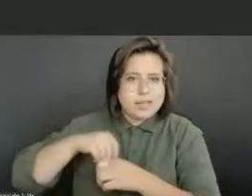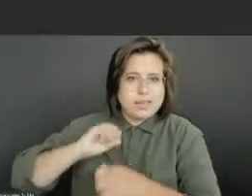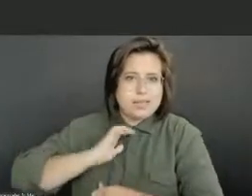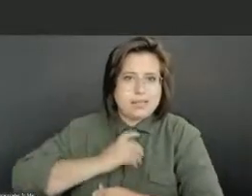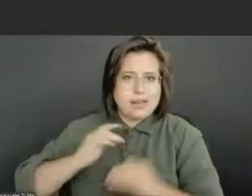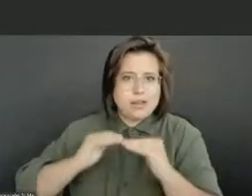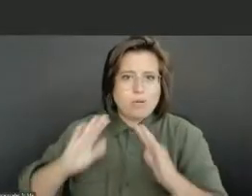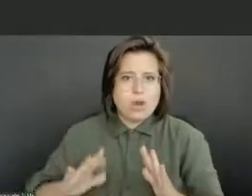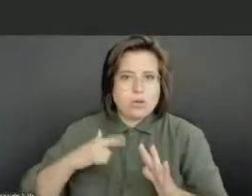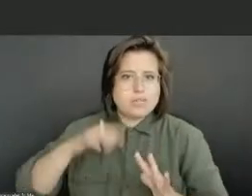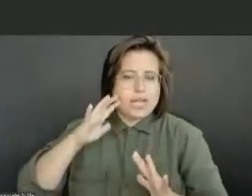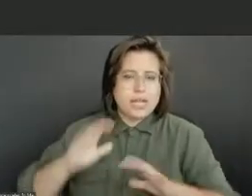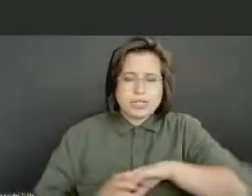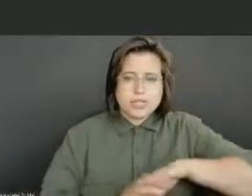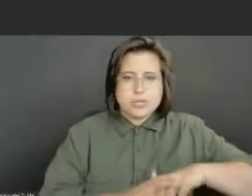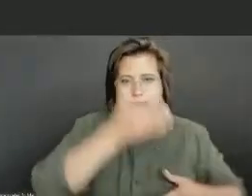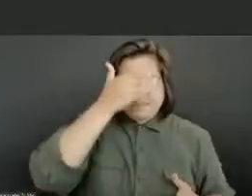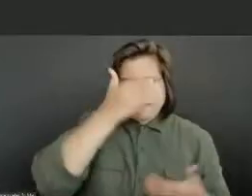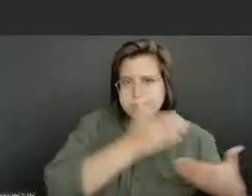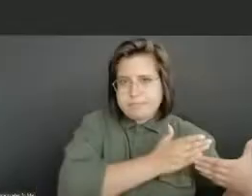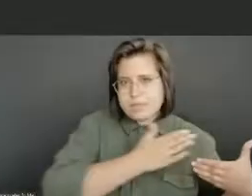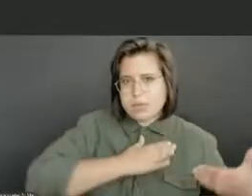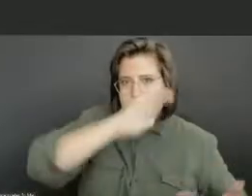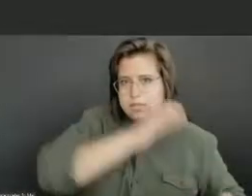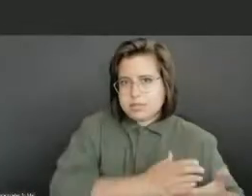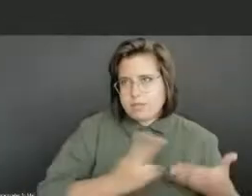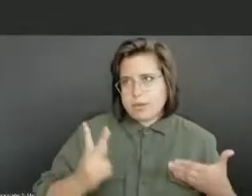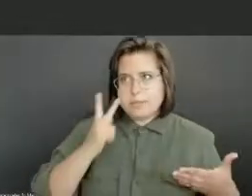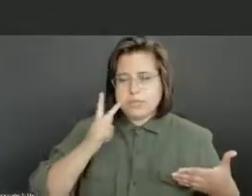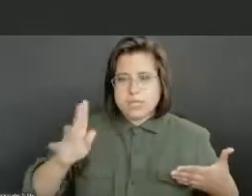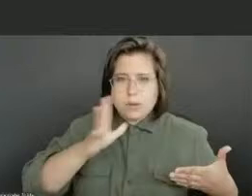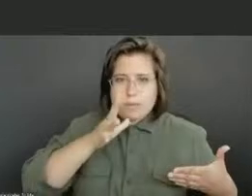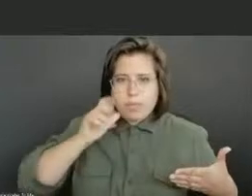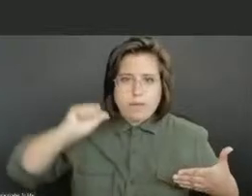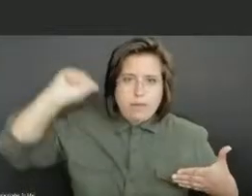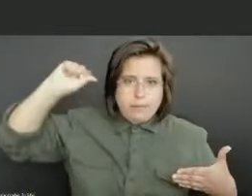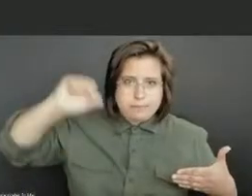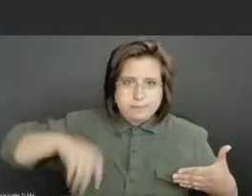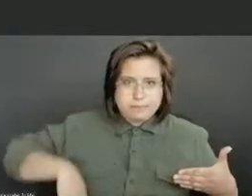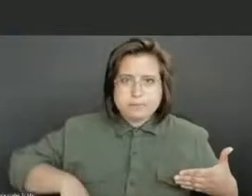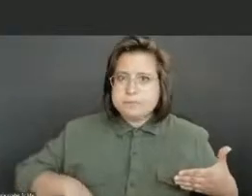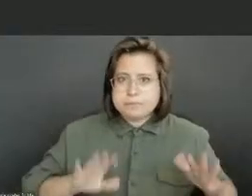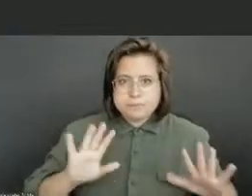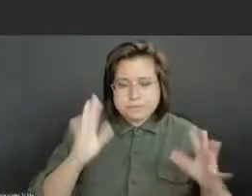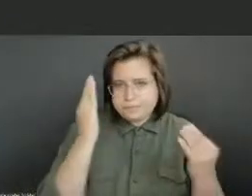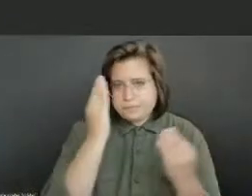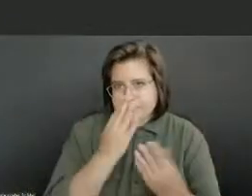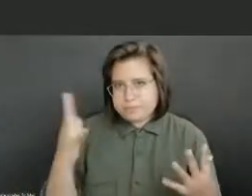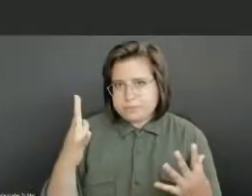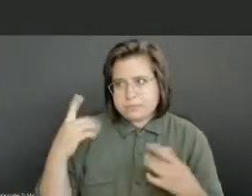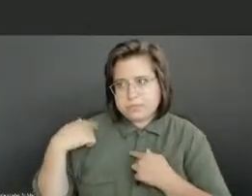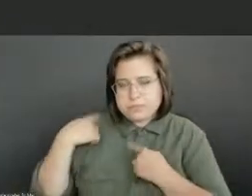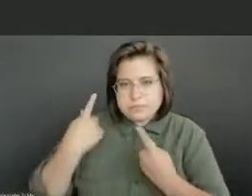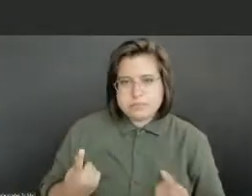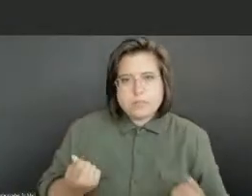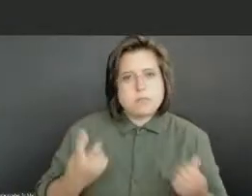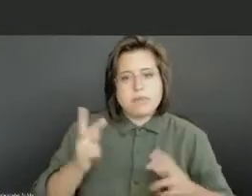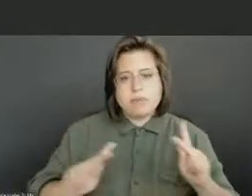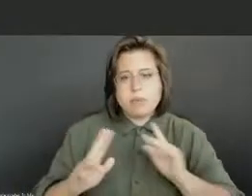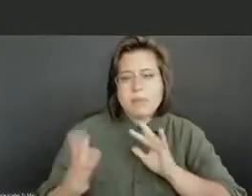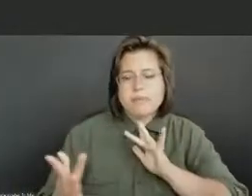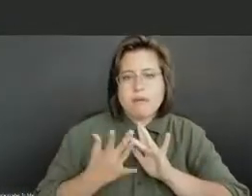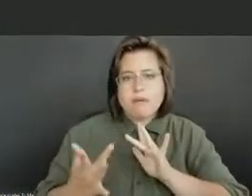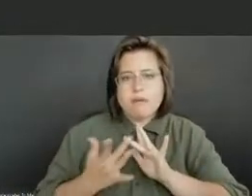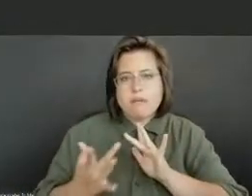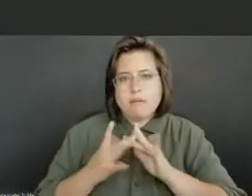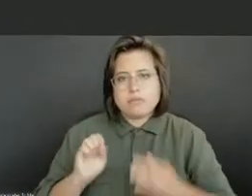protect my son from seeing this. I can't tell you since then how many people have contacted me on social